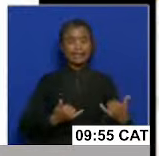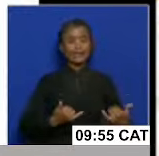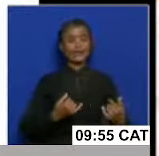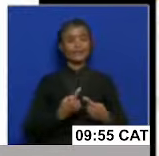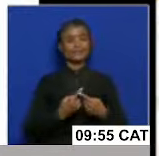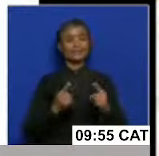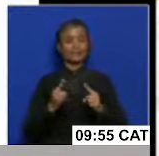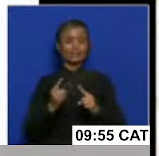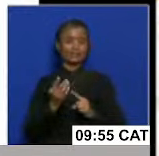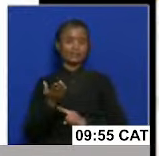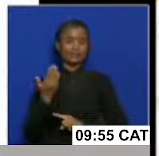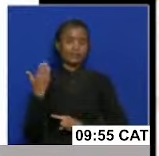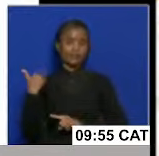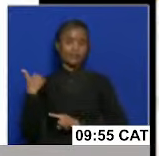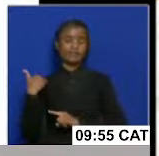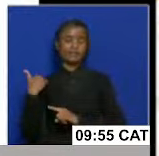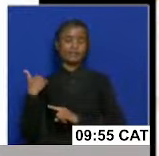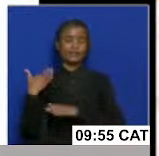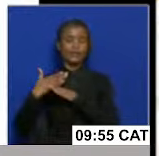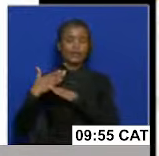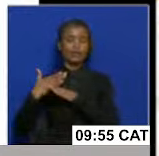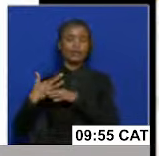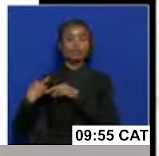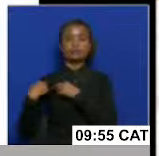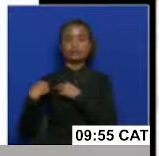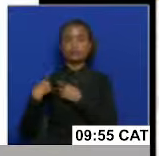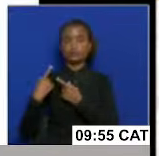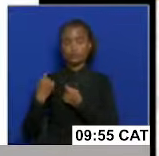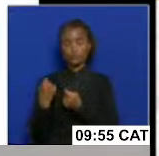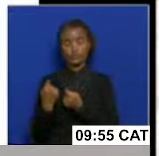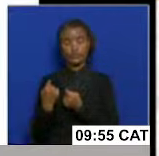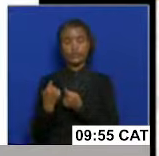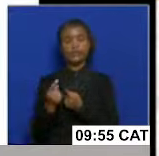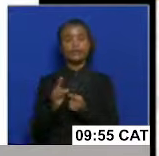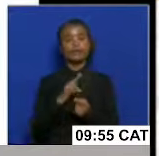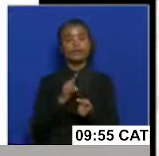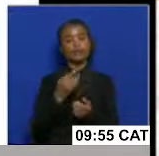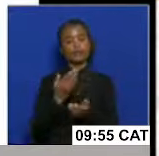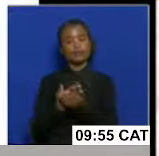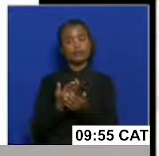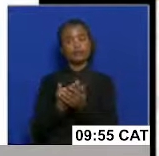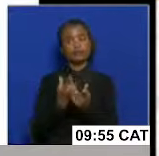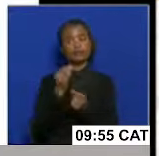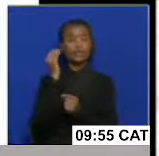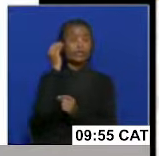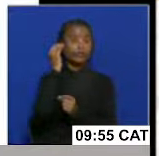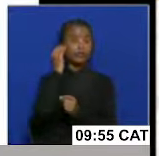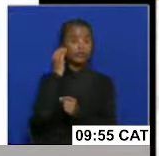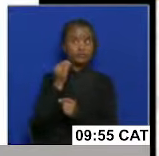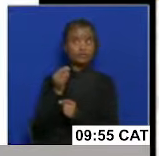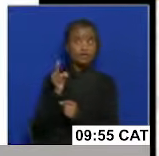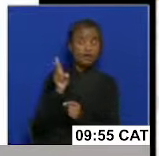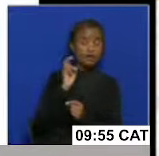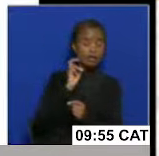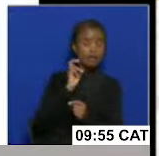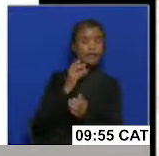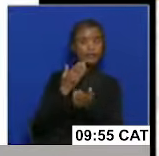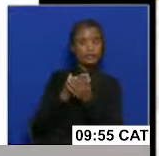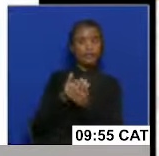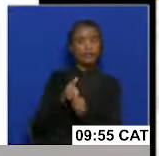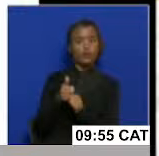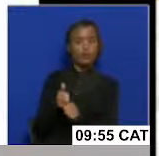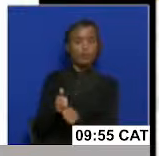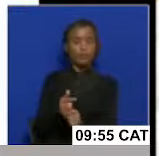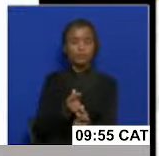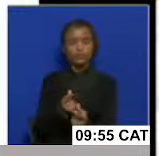duties I was working on, where I was able to follow up information, do those stop and search, arrest